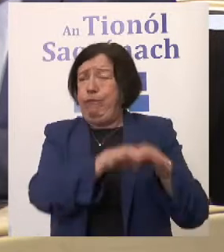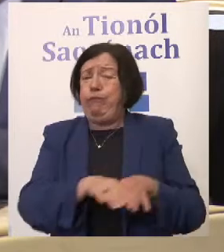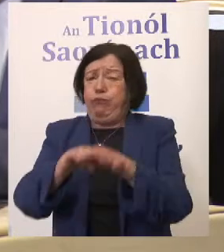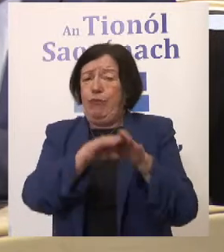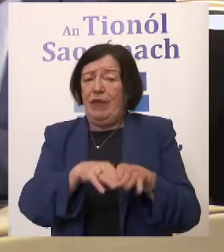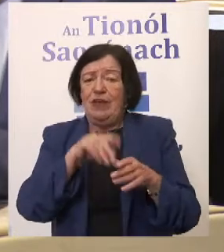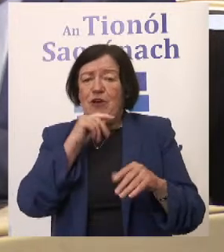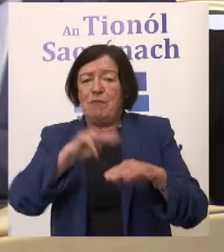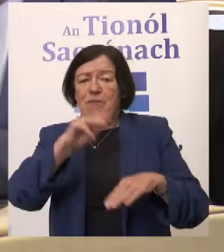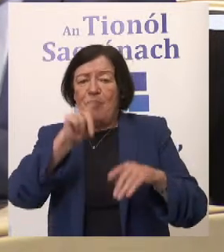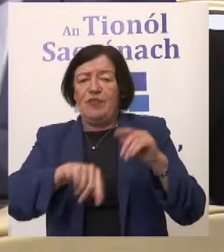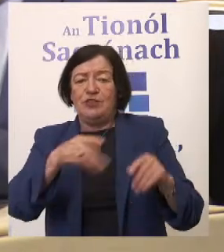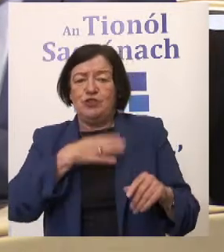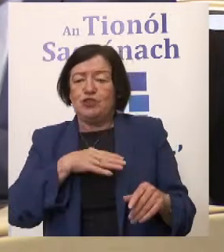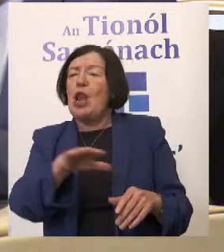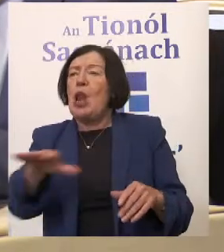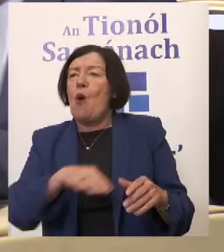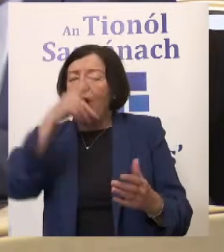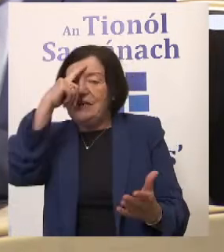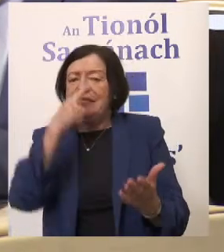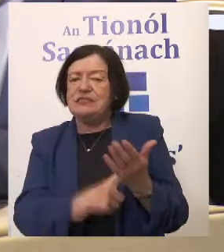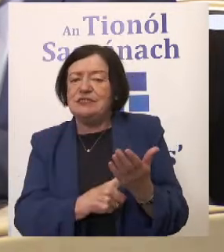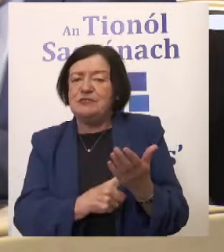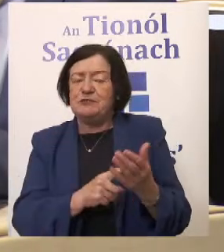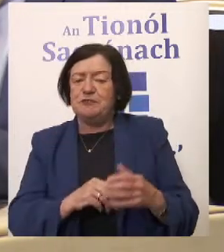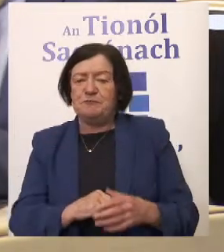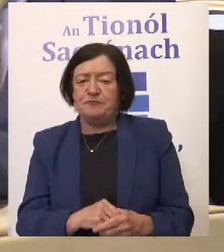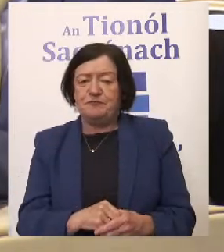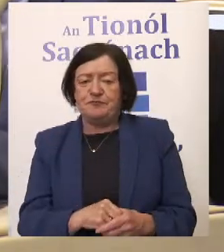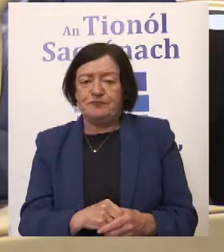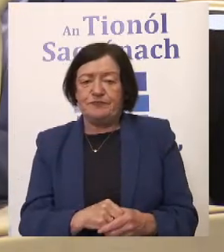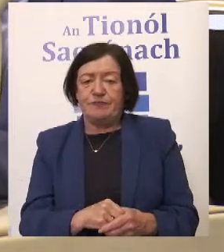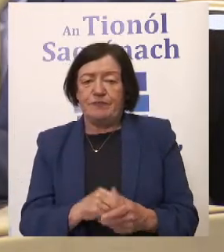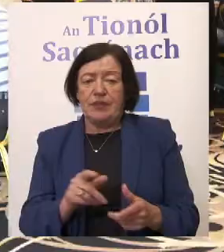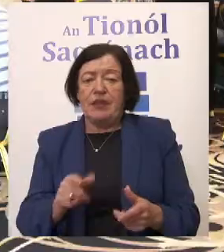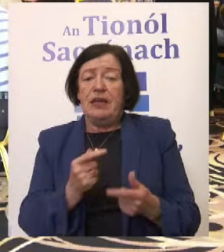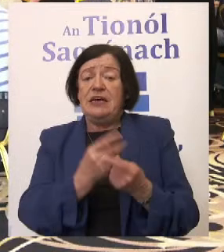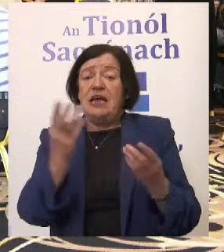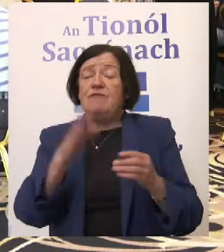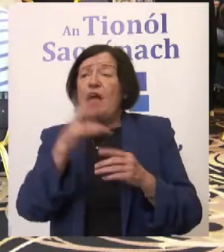kind of local autonomy when it comes to making those kinds of decisions. Thanks, Table, for that